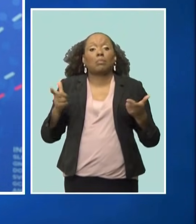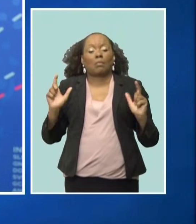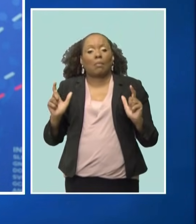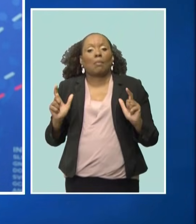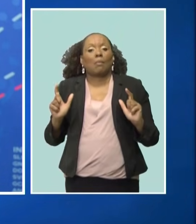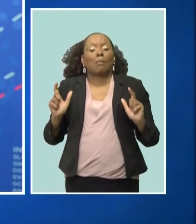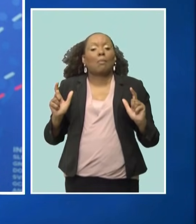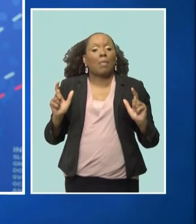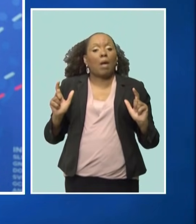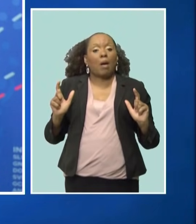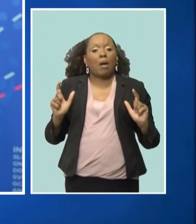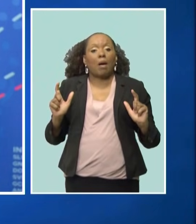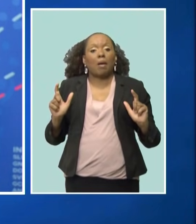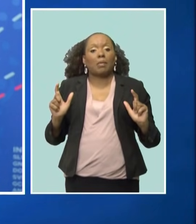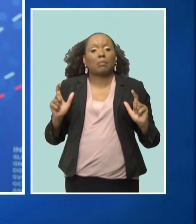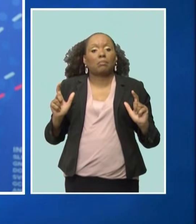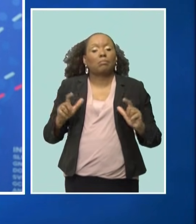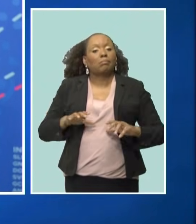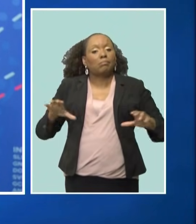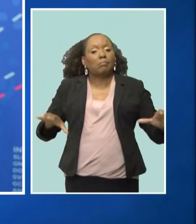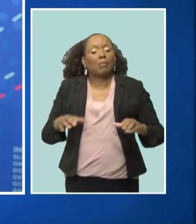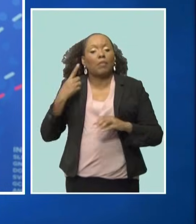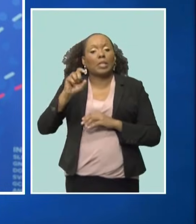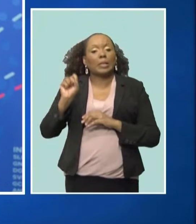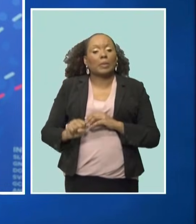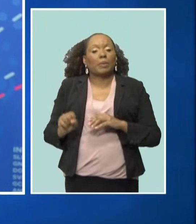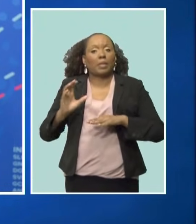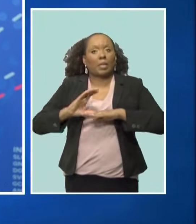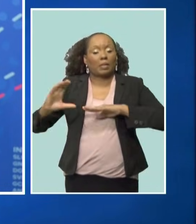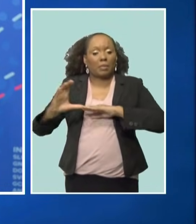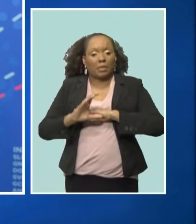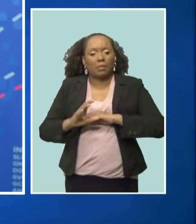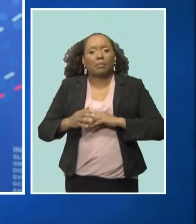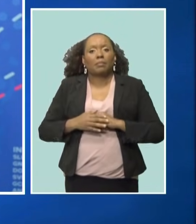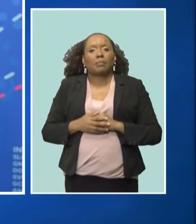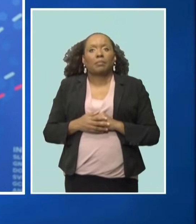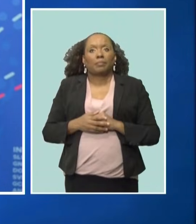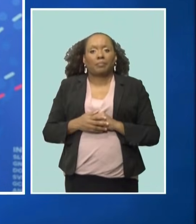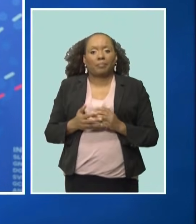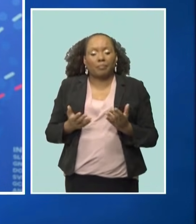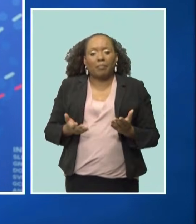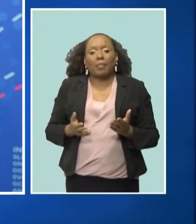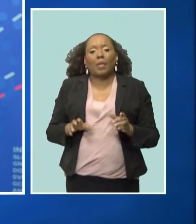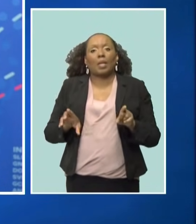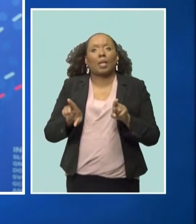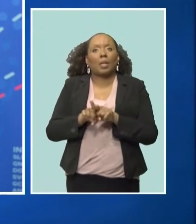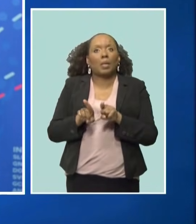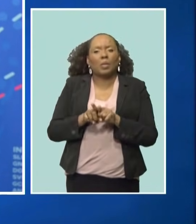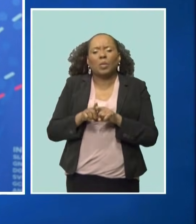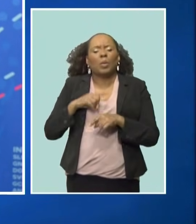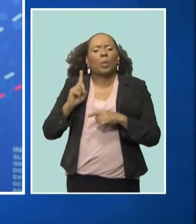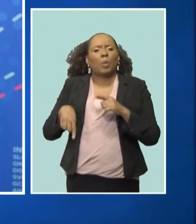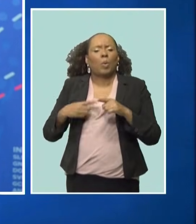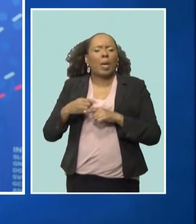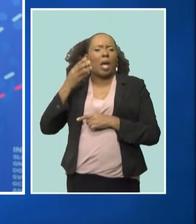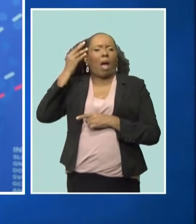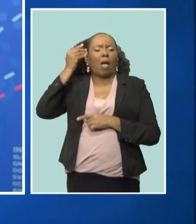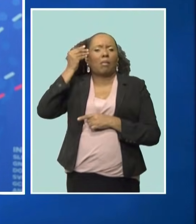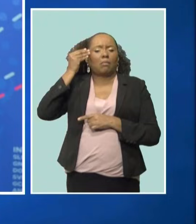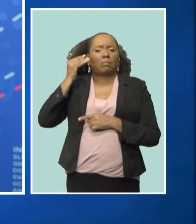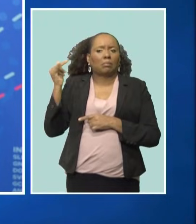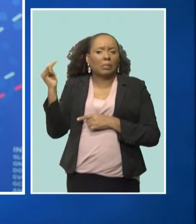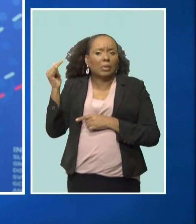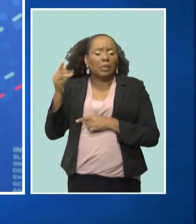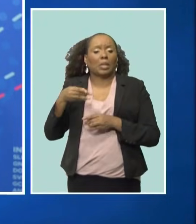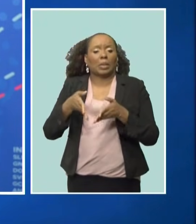that we have within the Southern Caribbean region. The strategy of airlift dovetails very nicely with cruise,